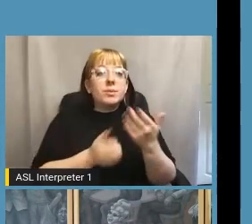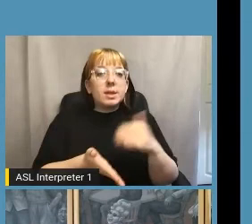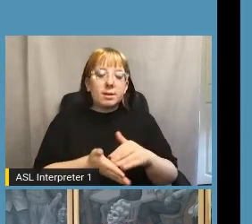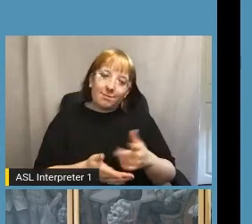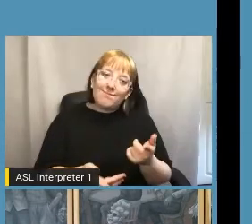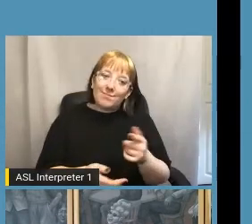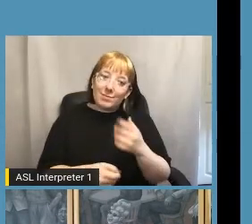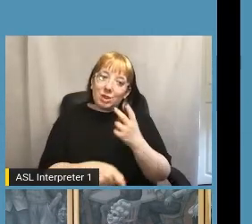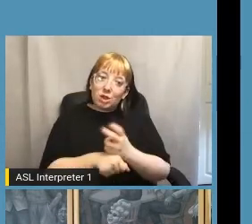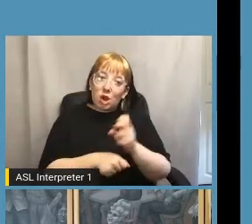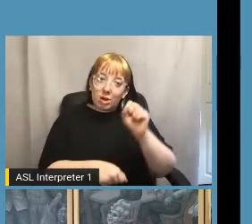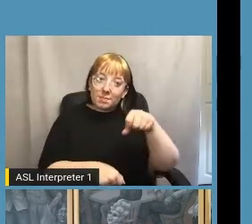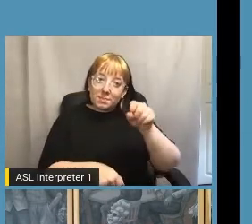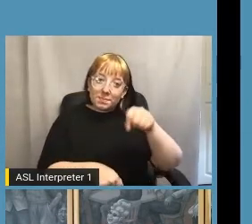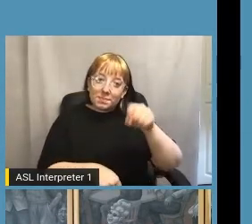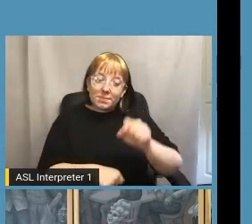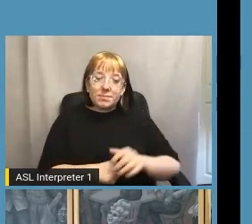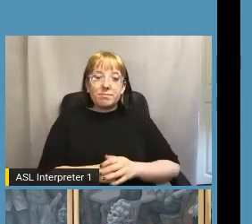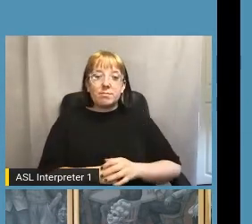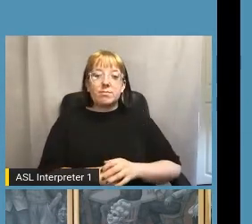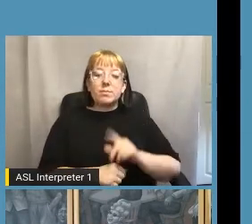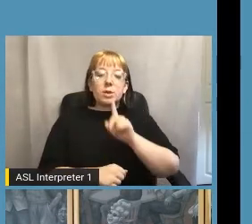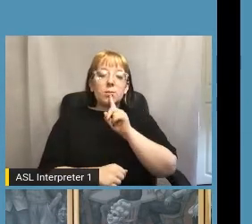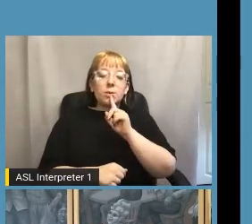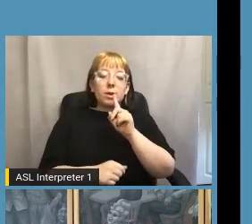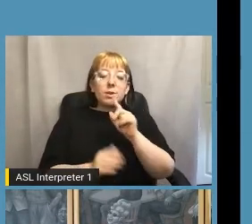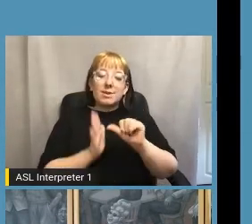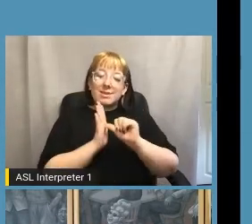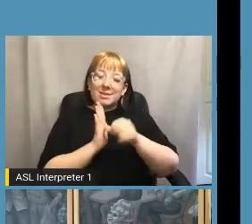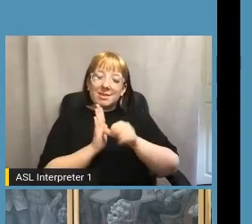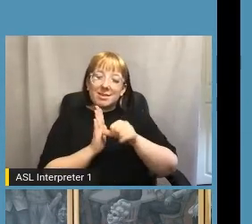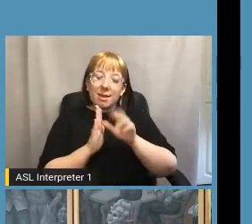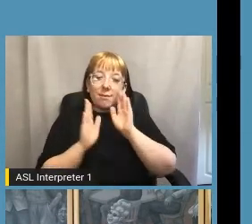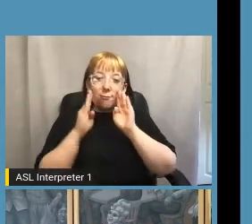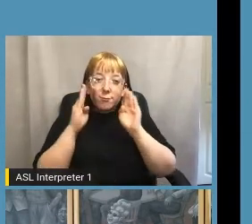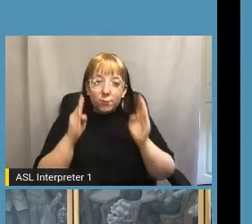So I would emphasize and focus on